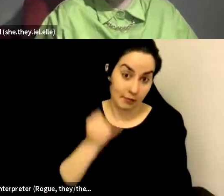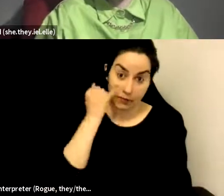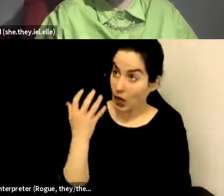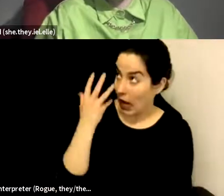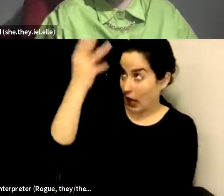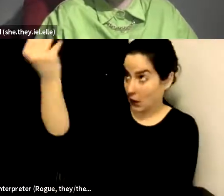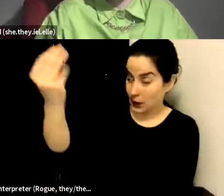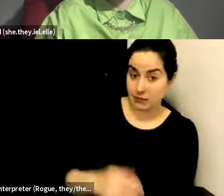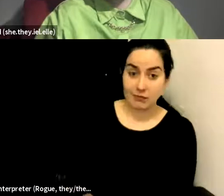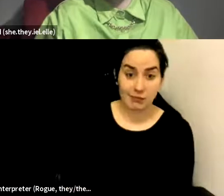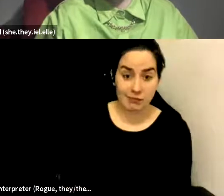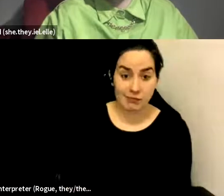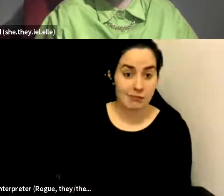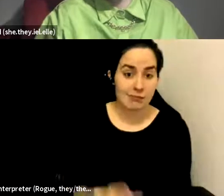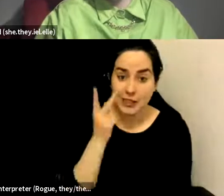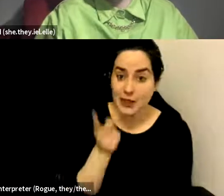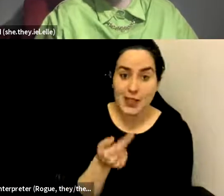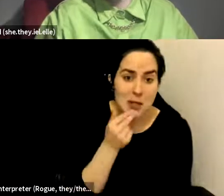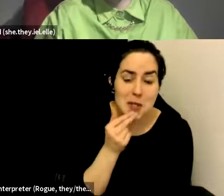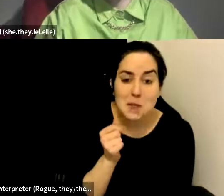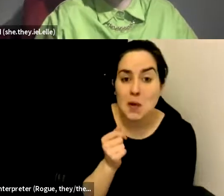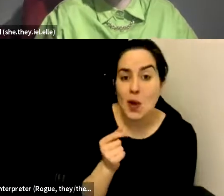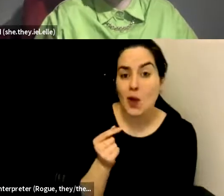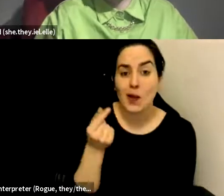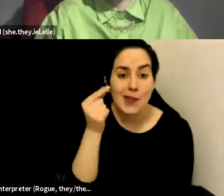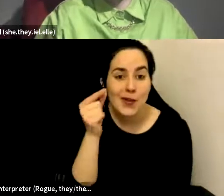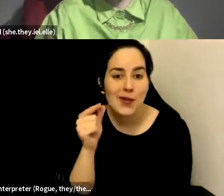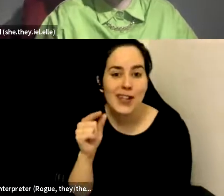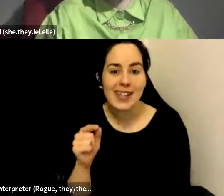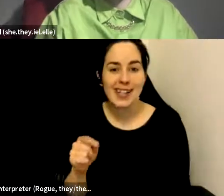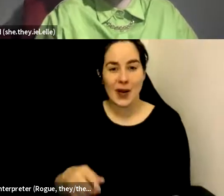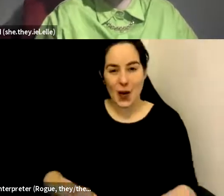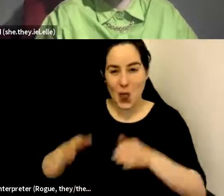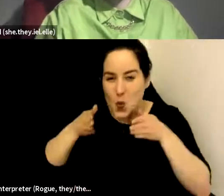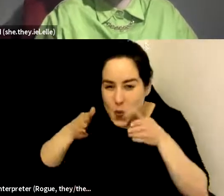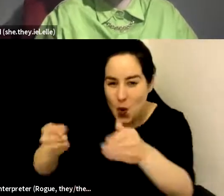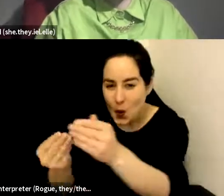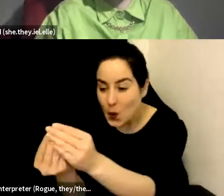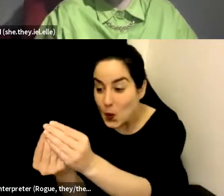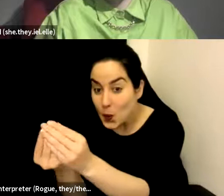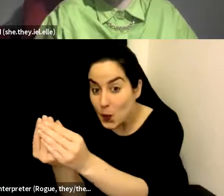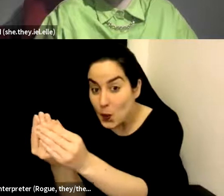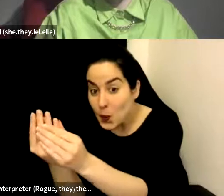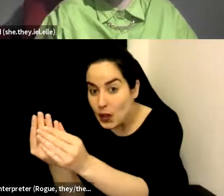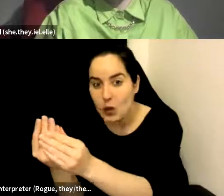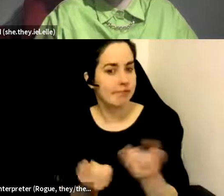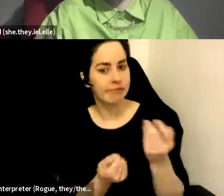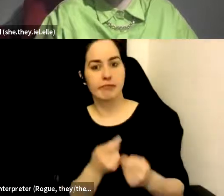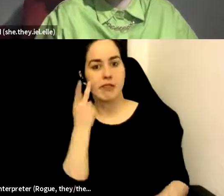a little piece of greenery growing through concrete, or a tree on your walk, or any